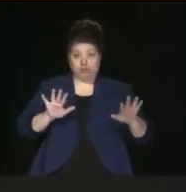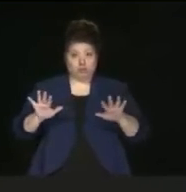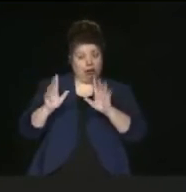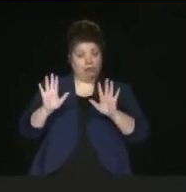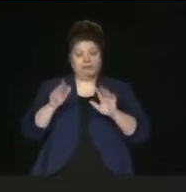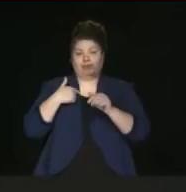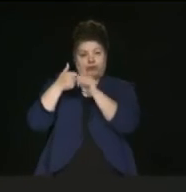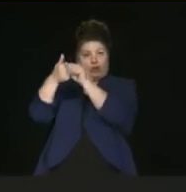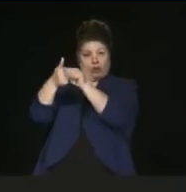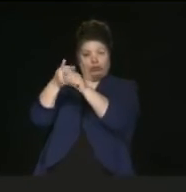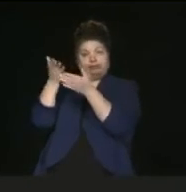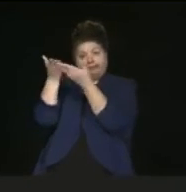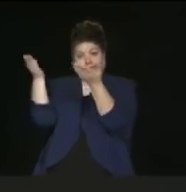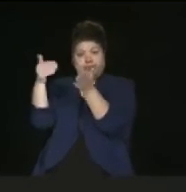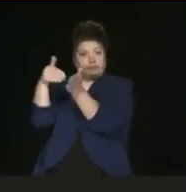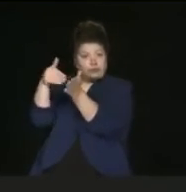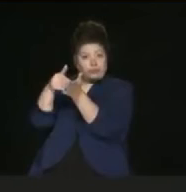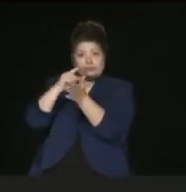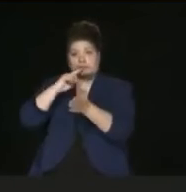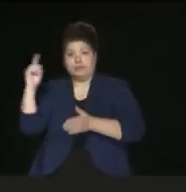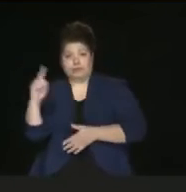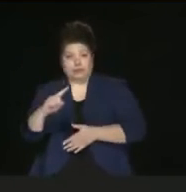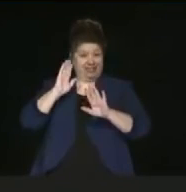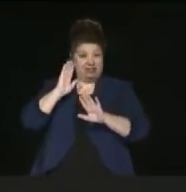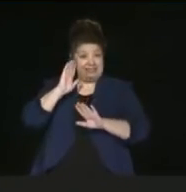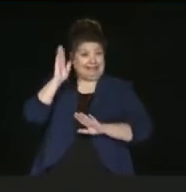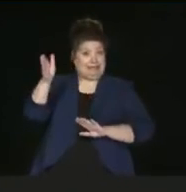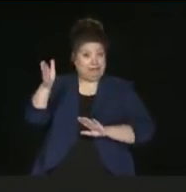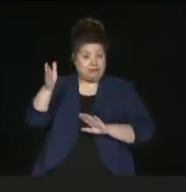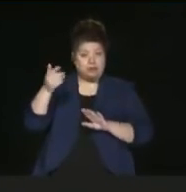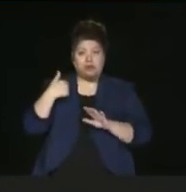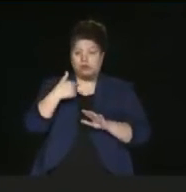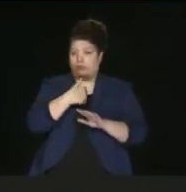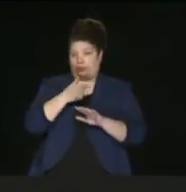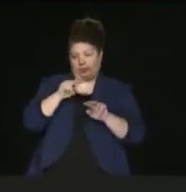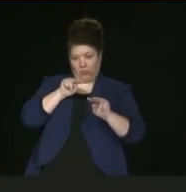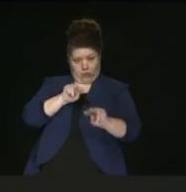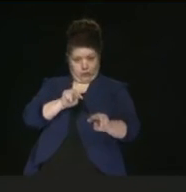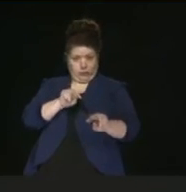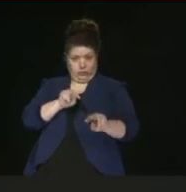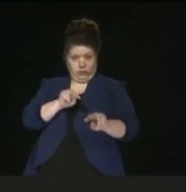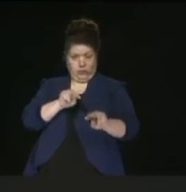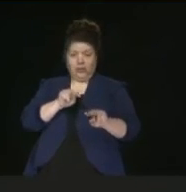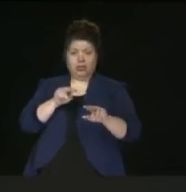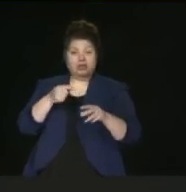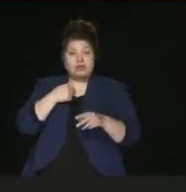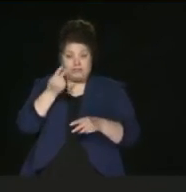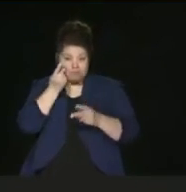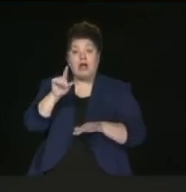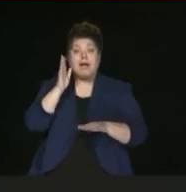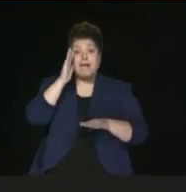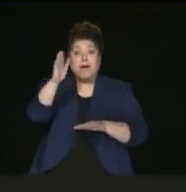and instructions will be how we manage to get continual surveillance, continual